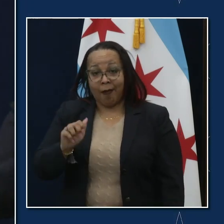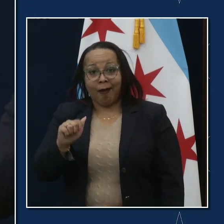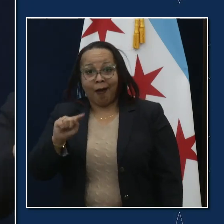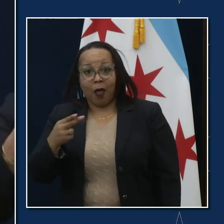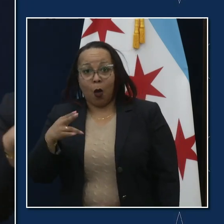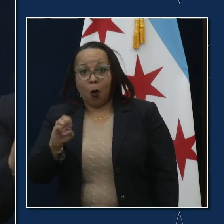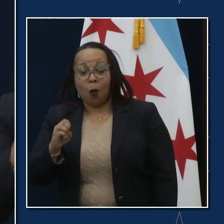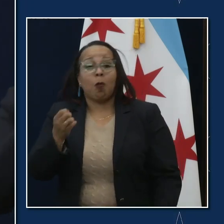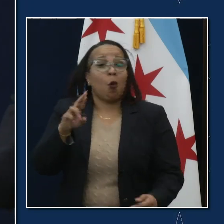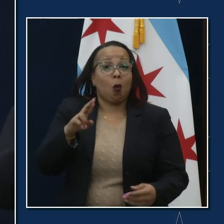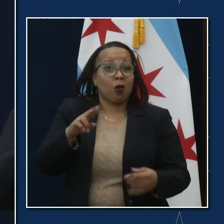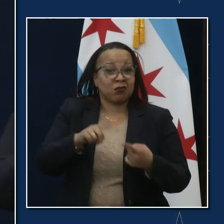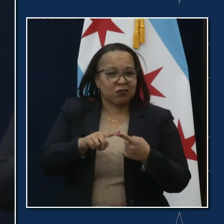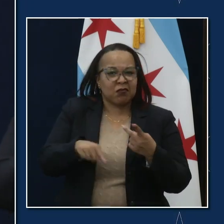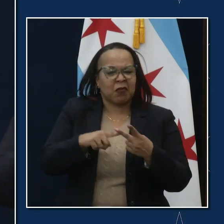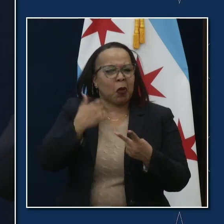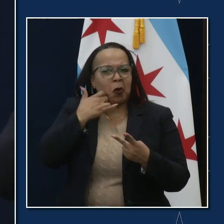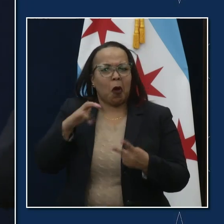chicago.gov/at-home, or call